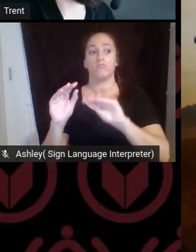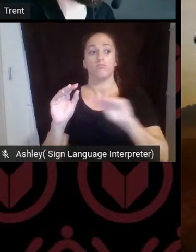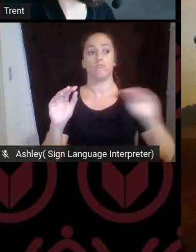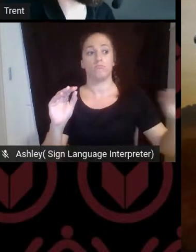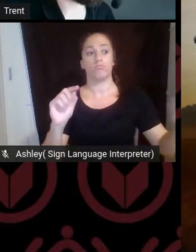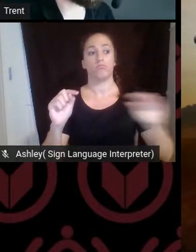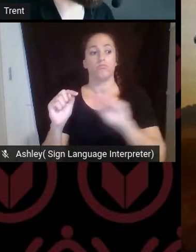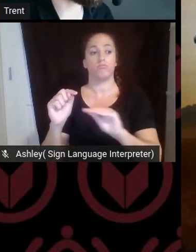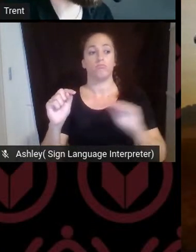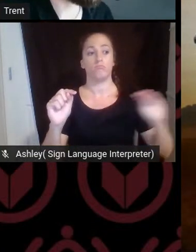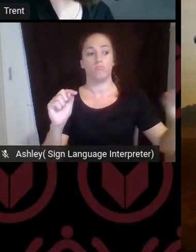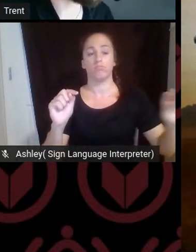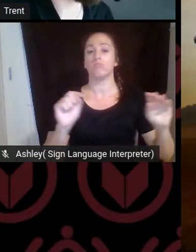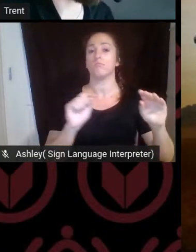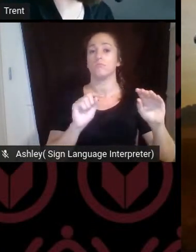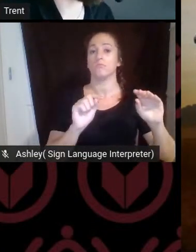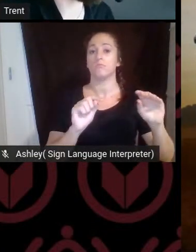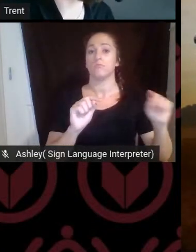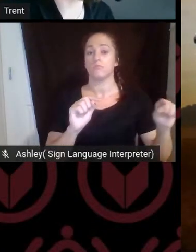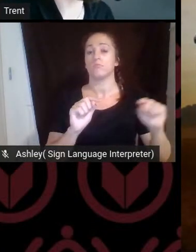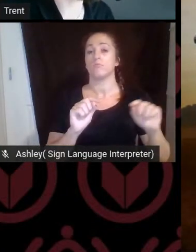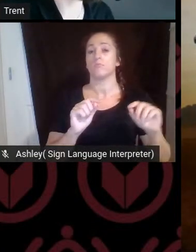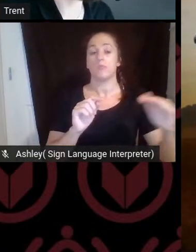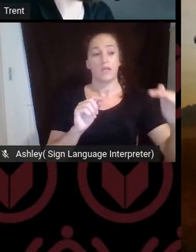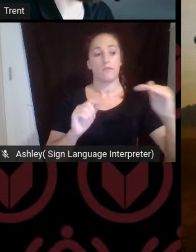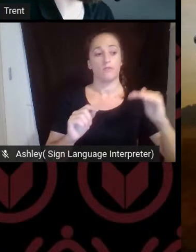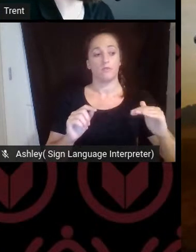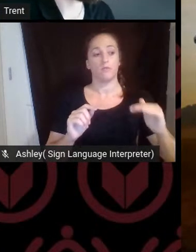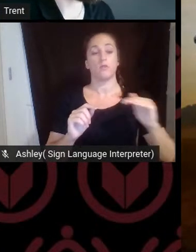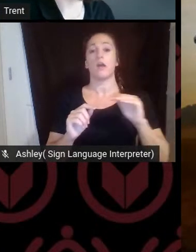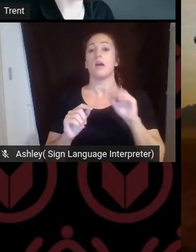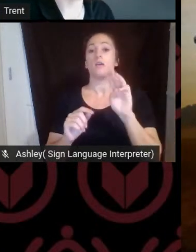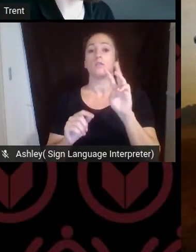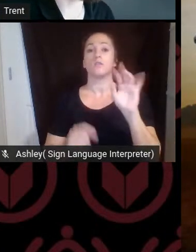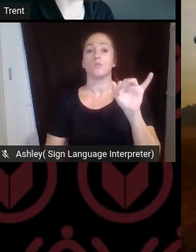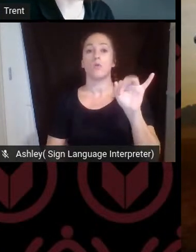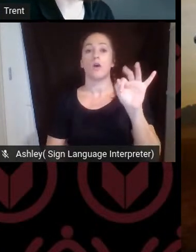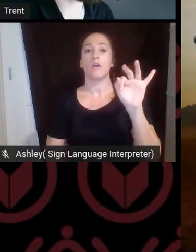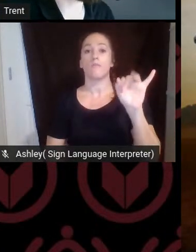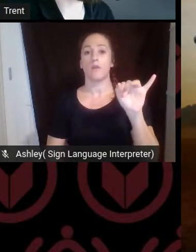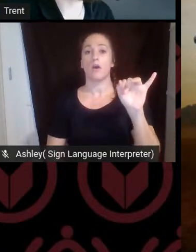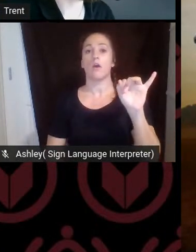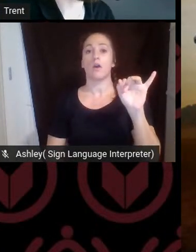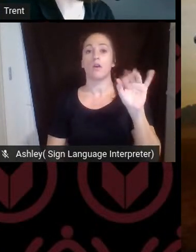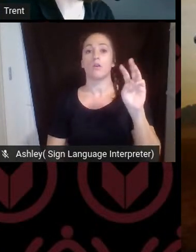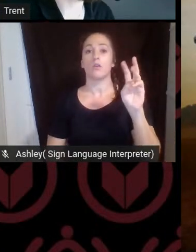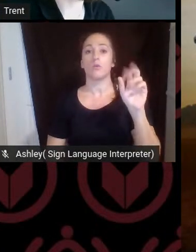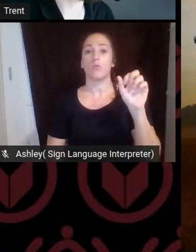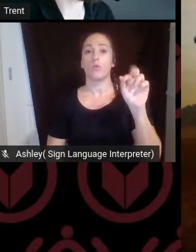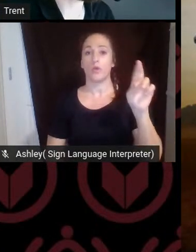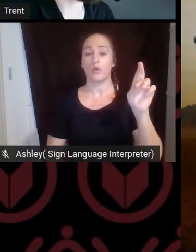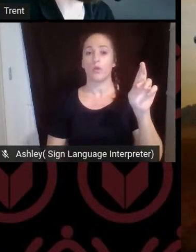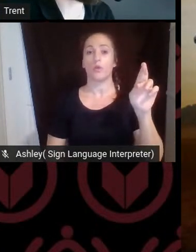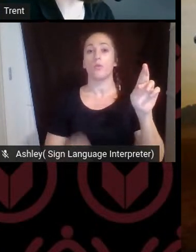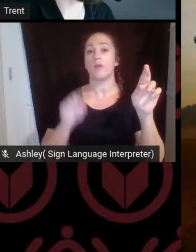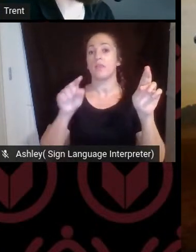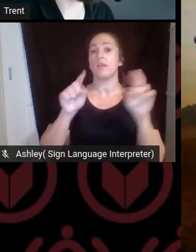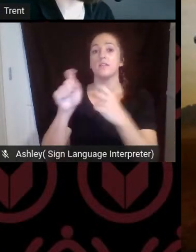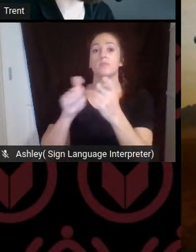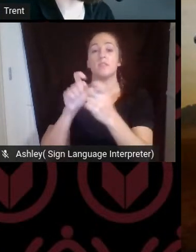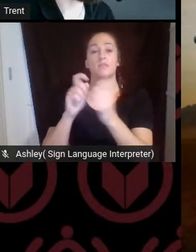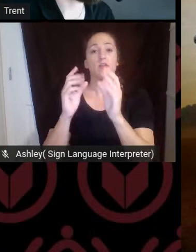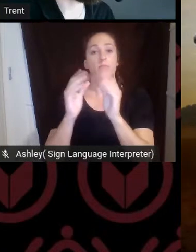and the different ones that we've offered. I've got another one here that says Wi-Fi Warrior, and then this meeting is for that